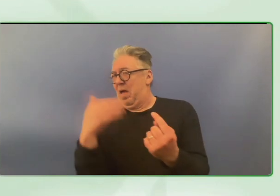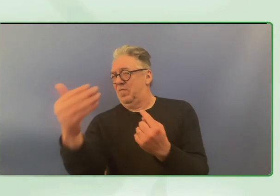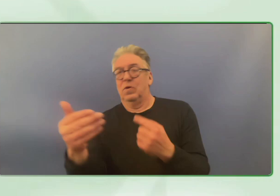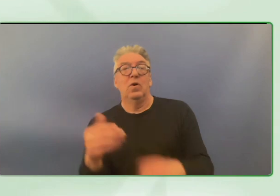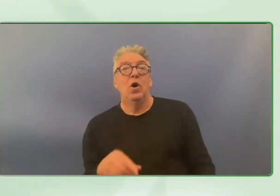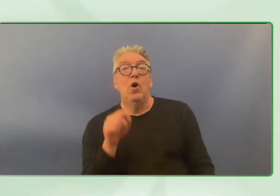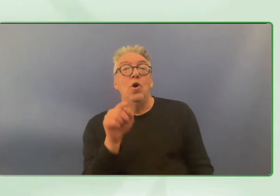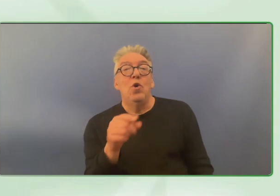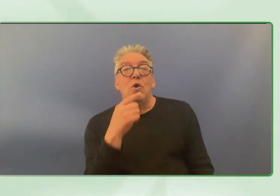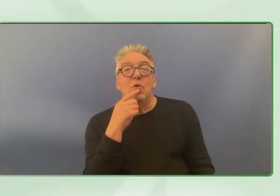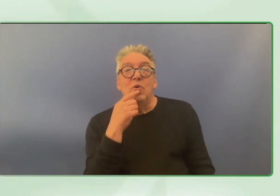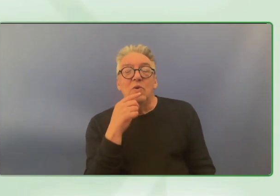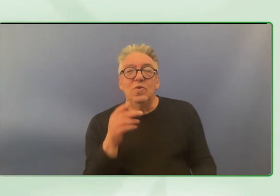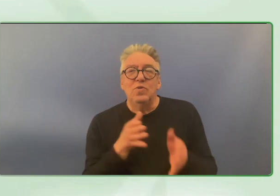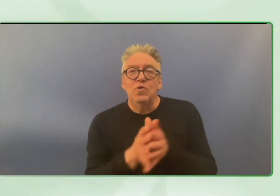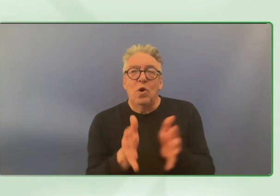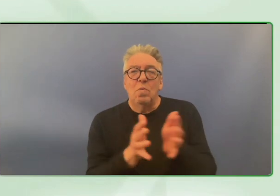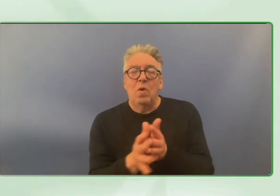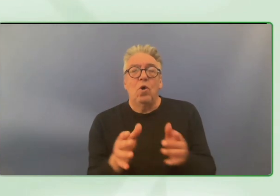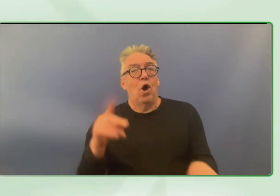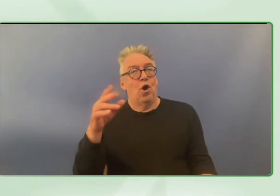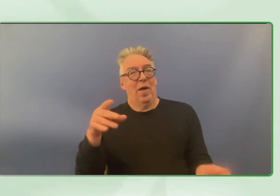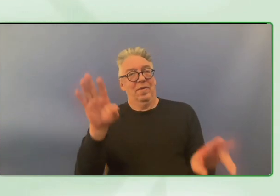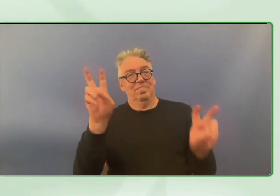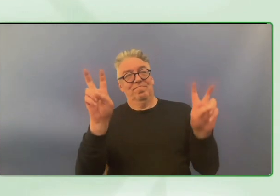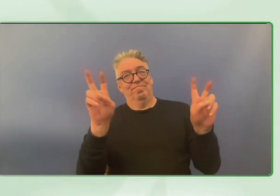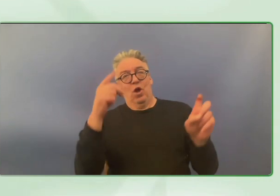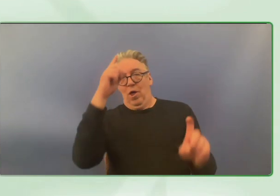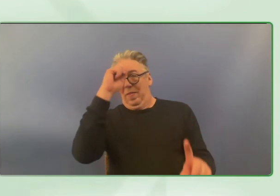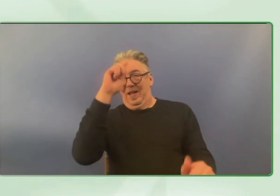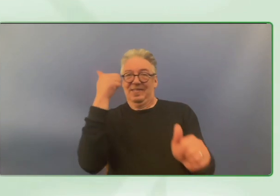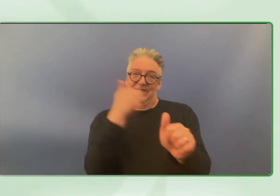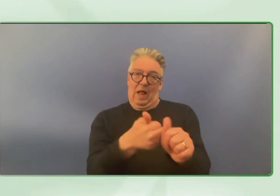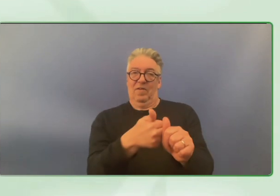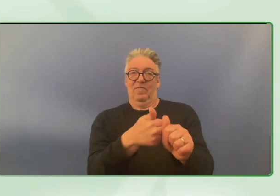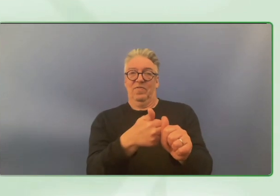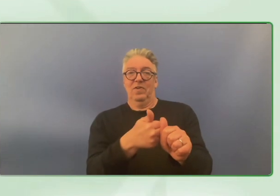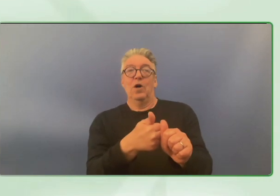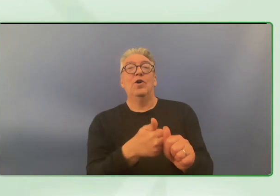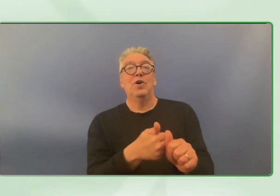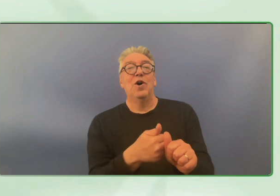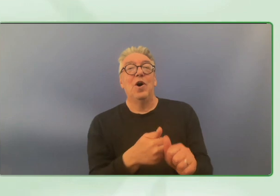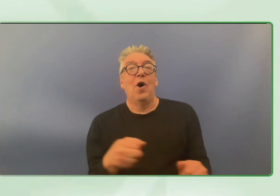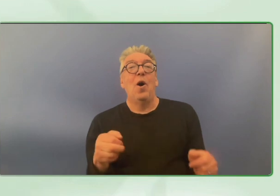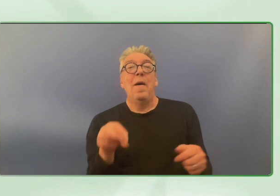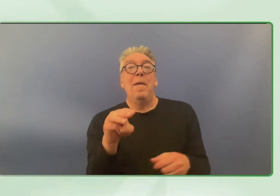ThinkSelf, your project from Minnesota. It's a grassroots project from 40 years